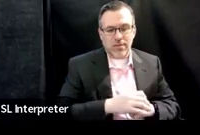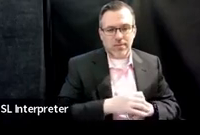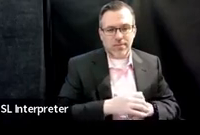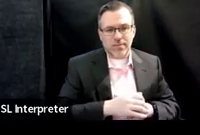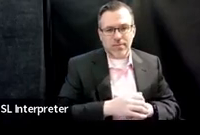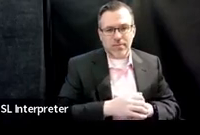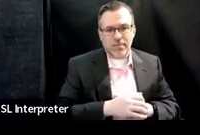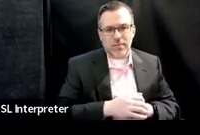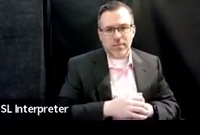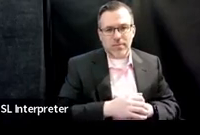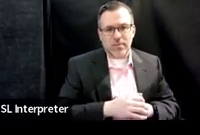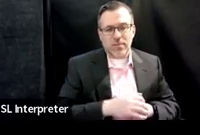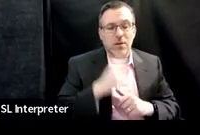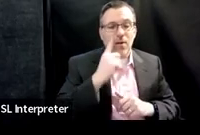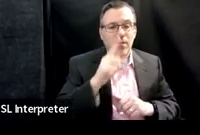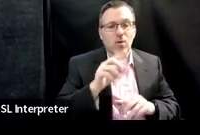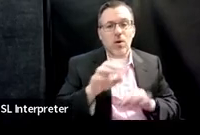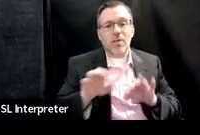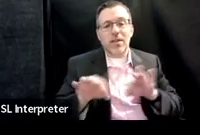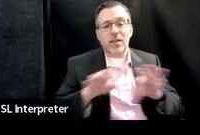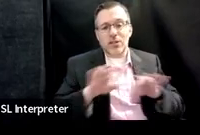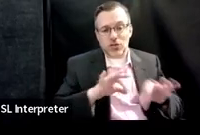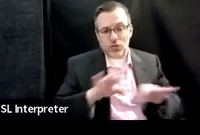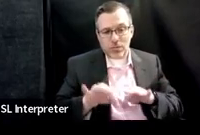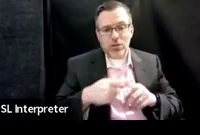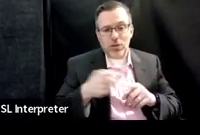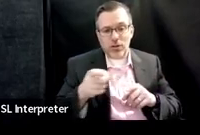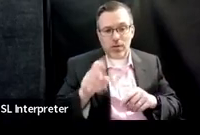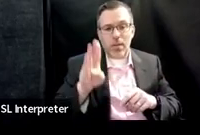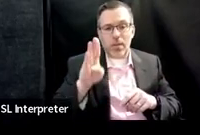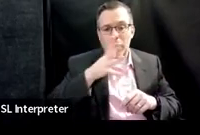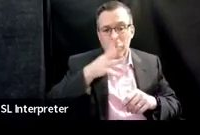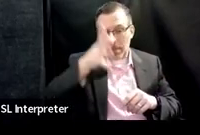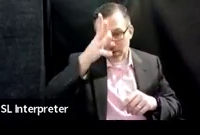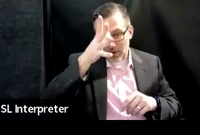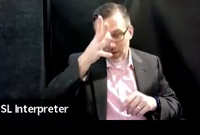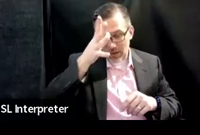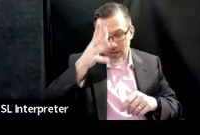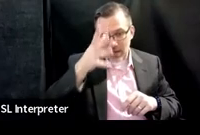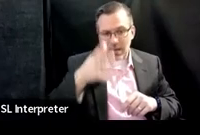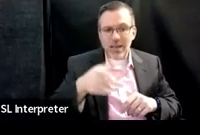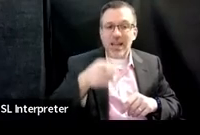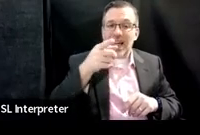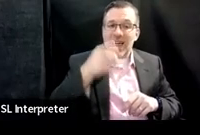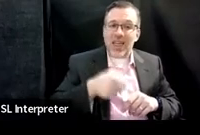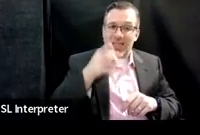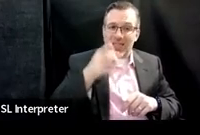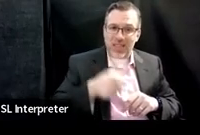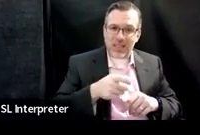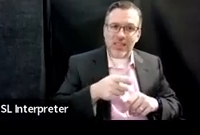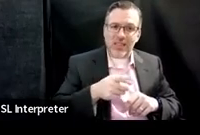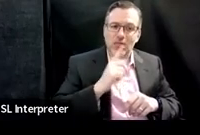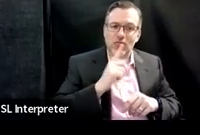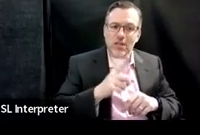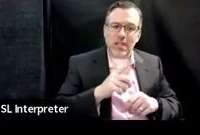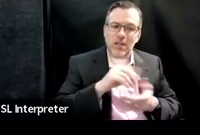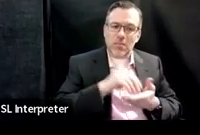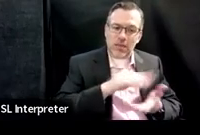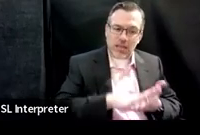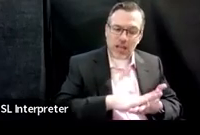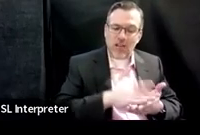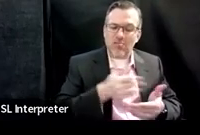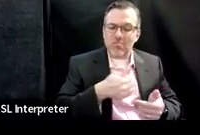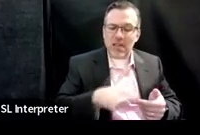So for the description of the points made by the parent, this is really about putting the parent concerns, but it's